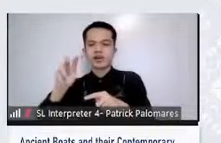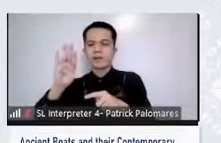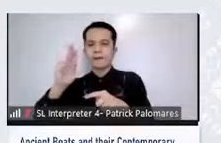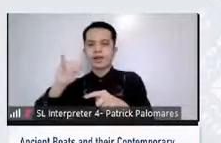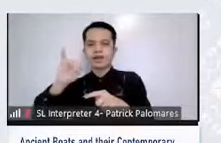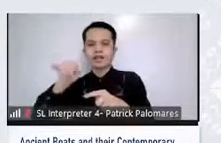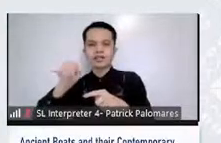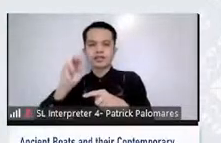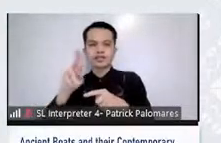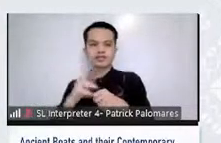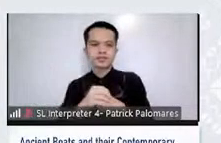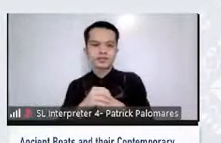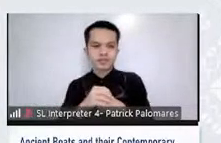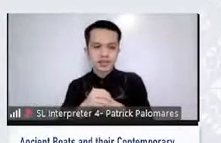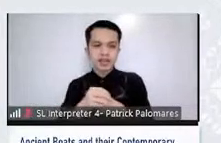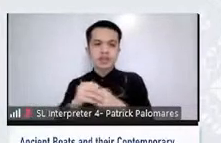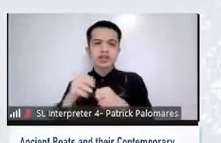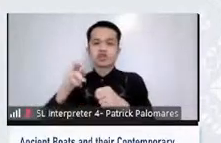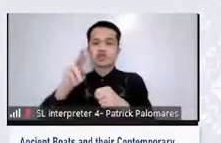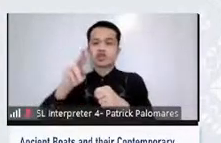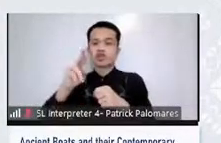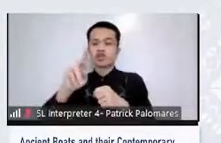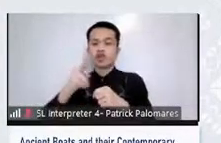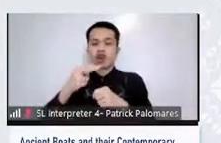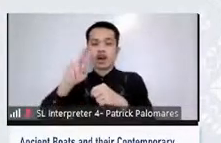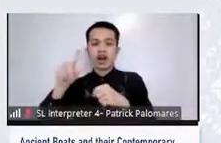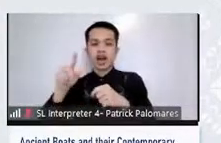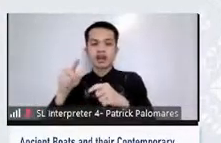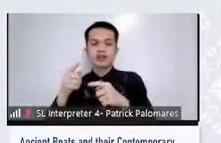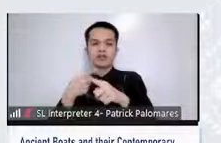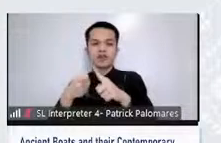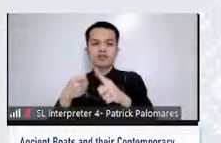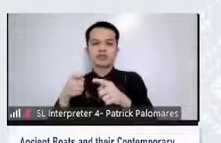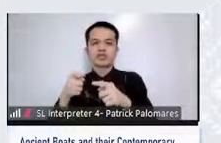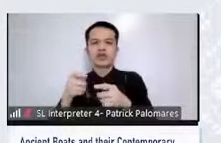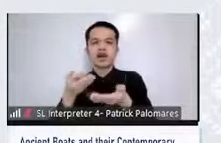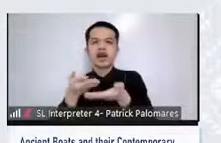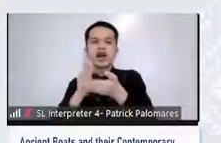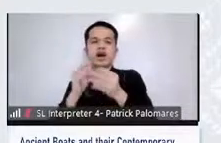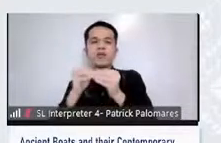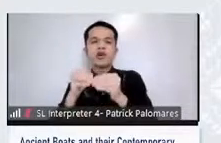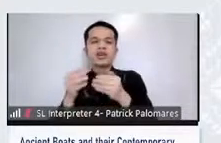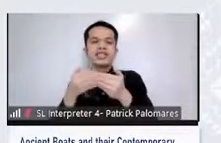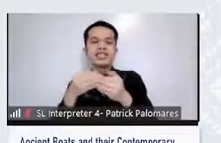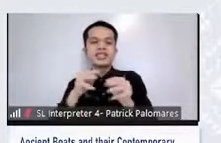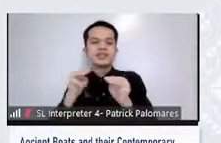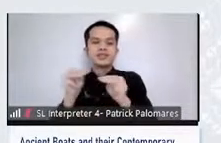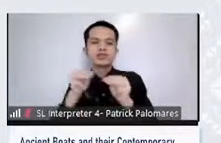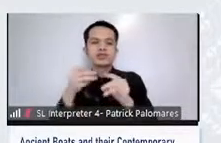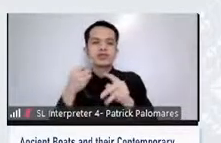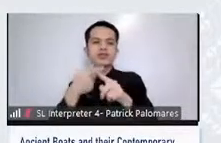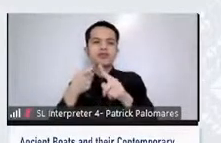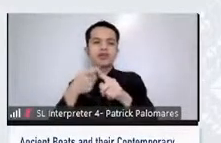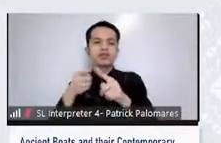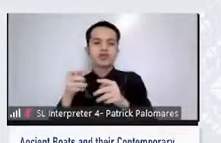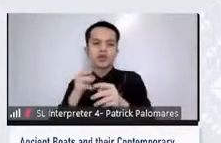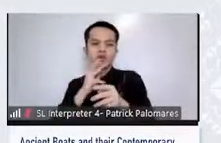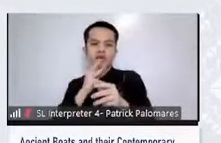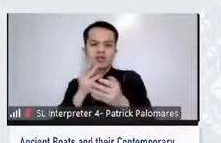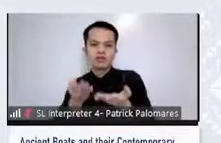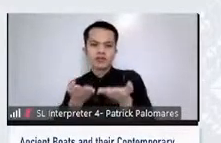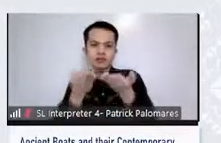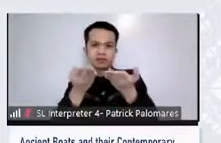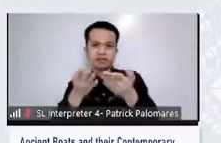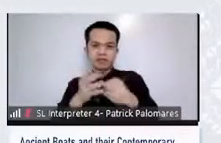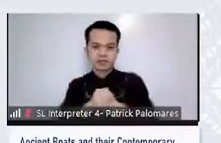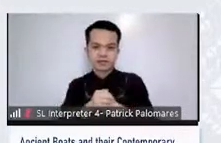Its broad hull results in shallow displacement to allow easy movement through the shallow waters, just located here, of the